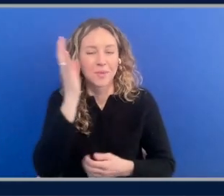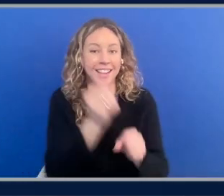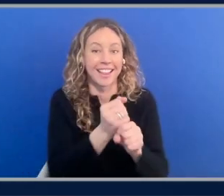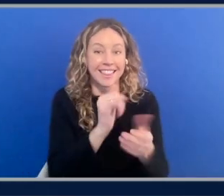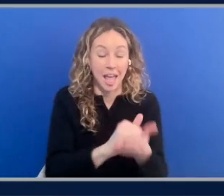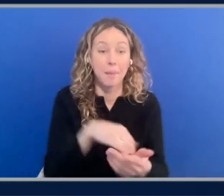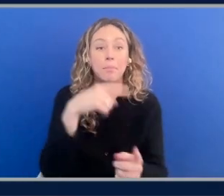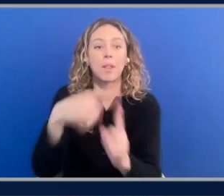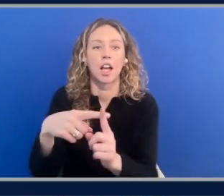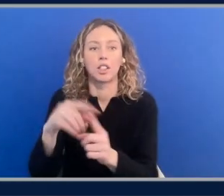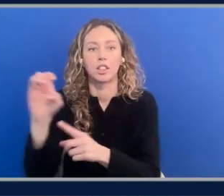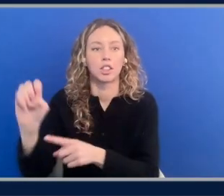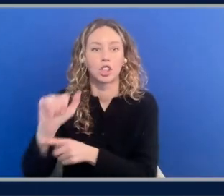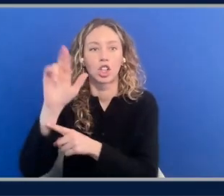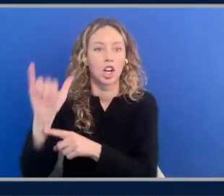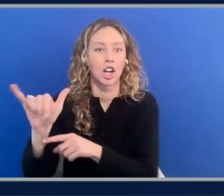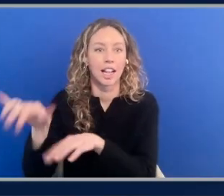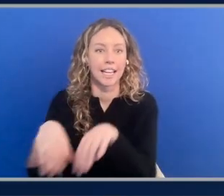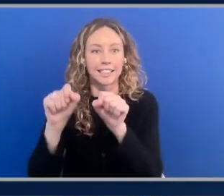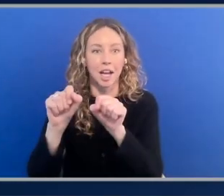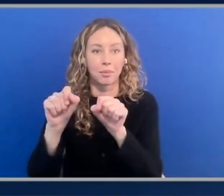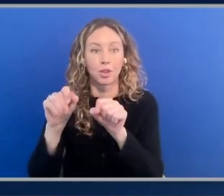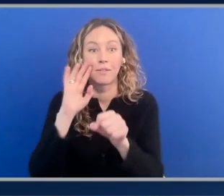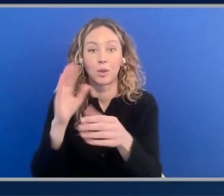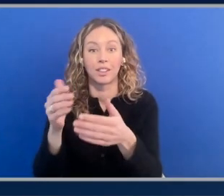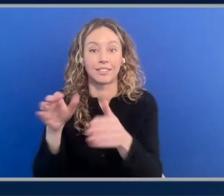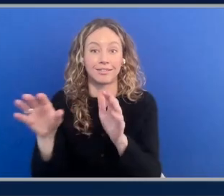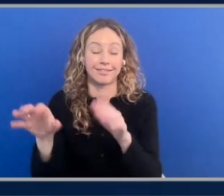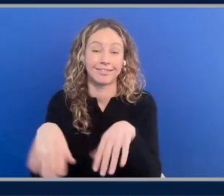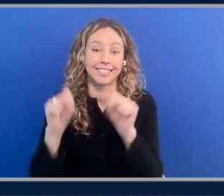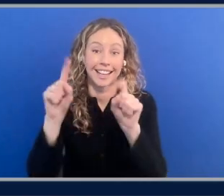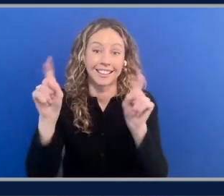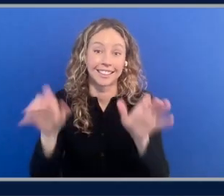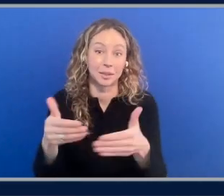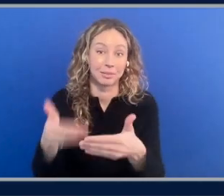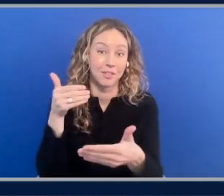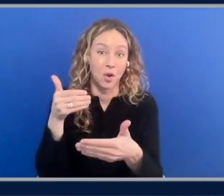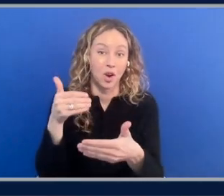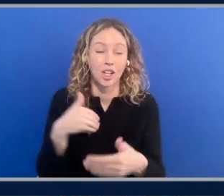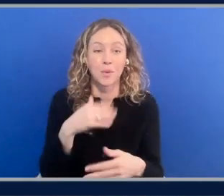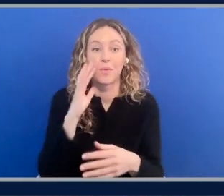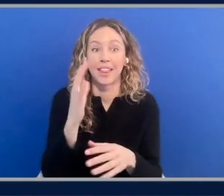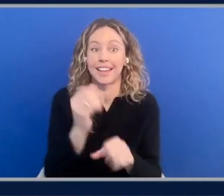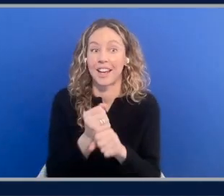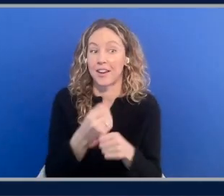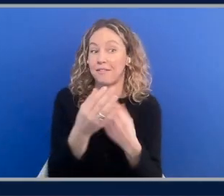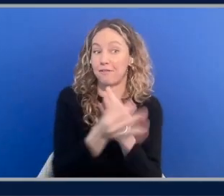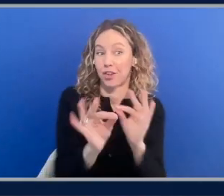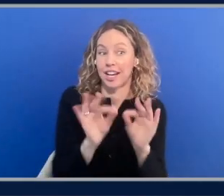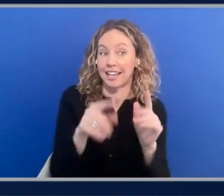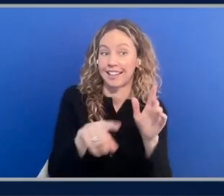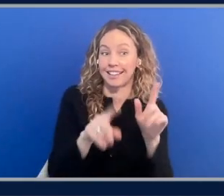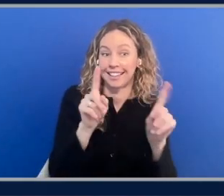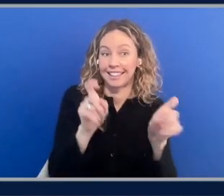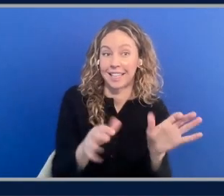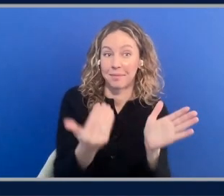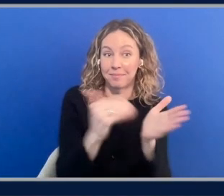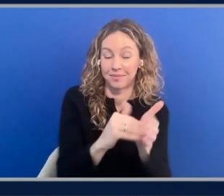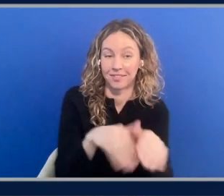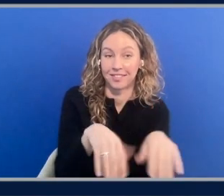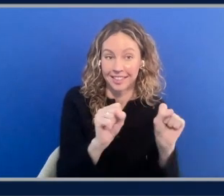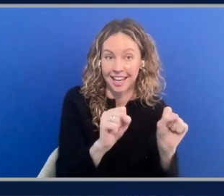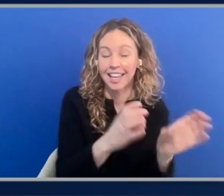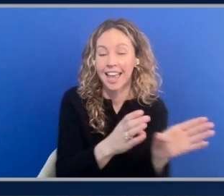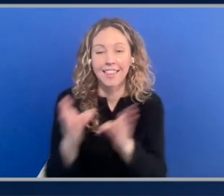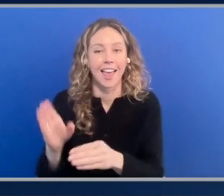early adopter badge if you take it before that date also. So that kind of just coincides. You get a free exam retake if you need it, and then you also have the early adopter.